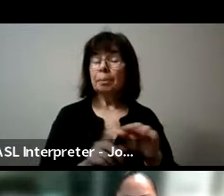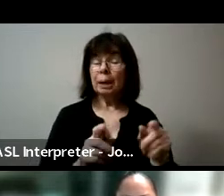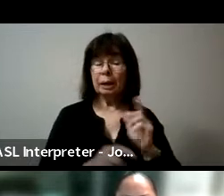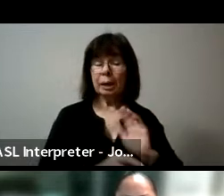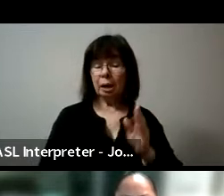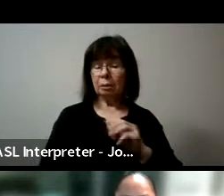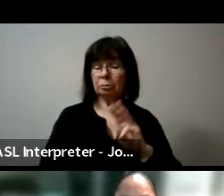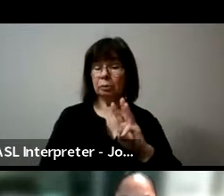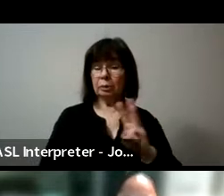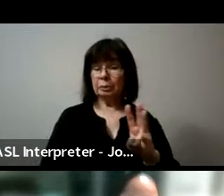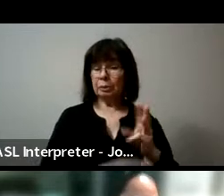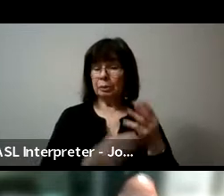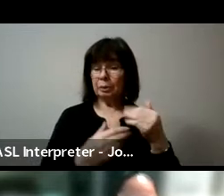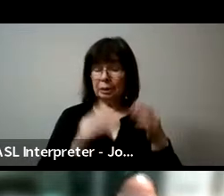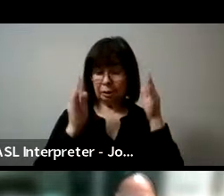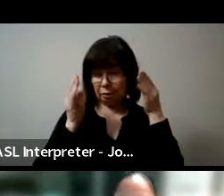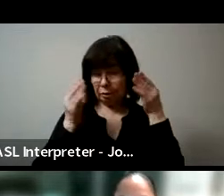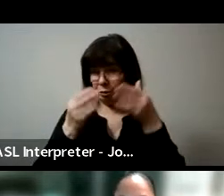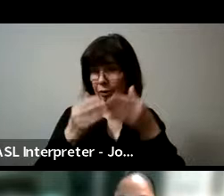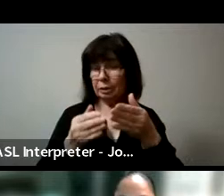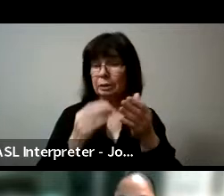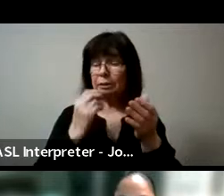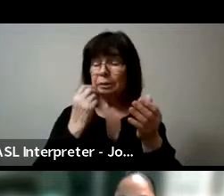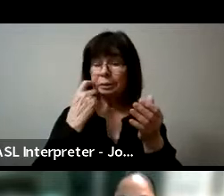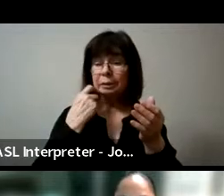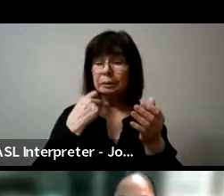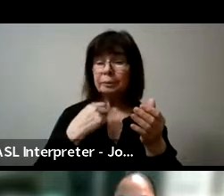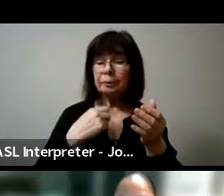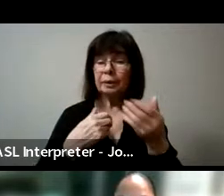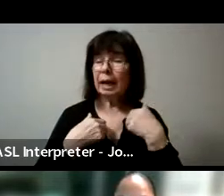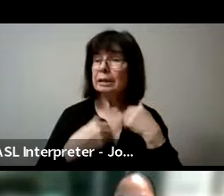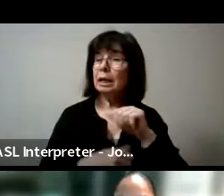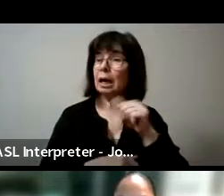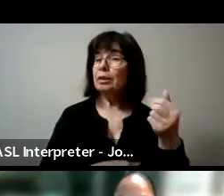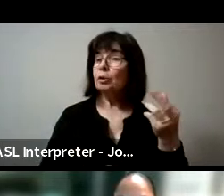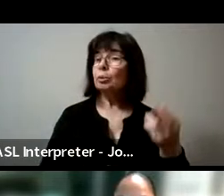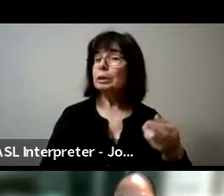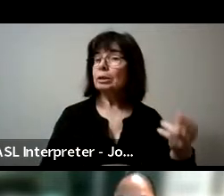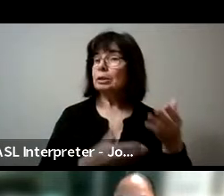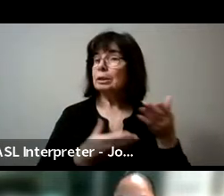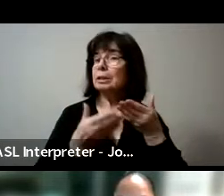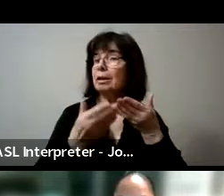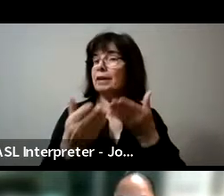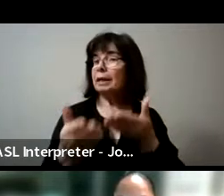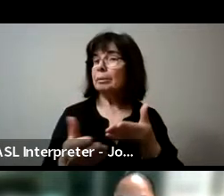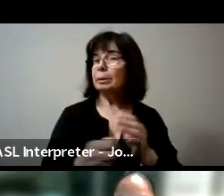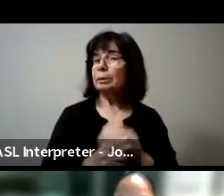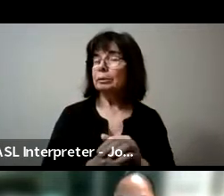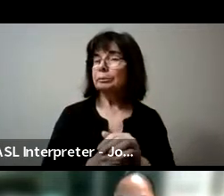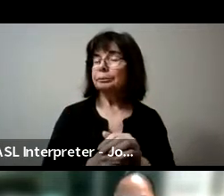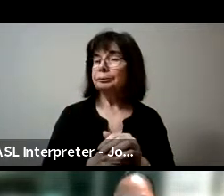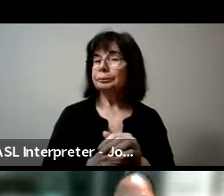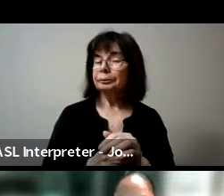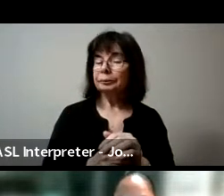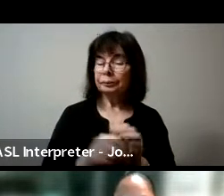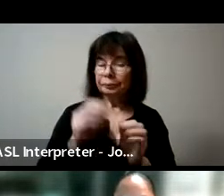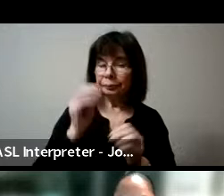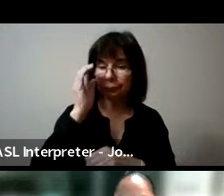is still geared towards ERAP, it has other resources available. So all of the